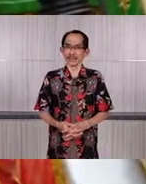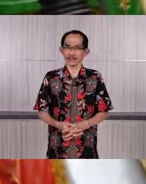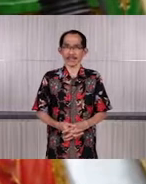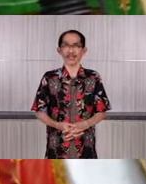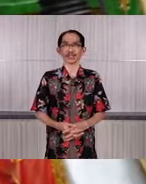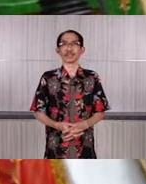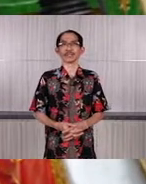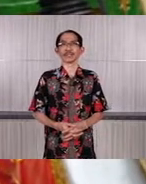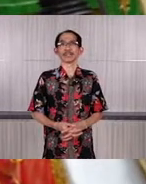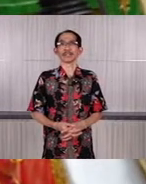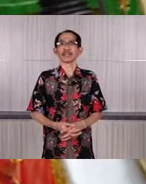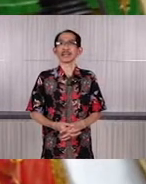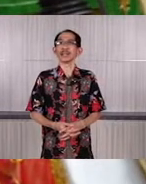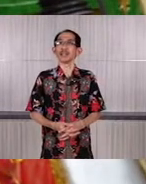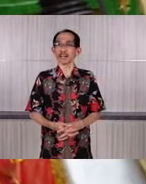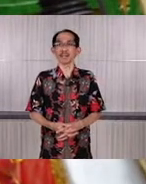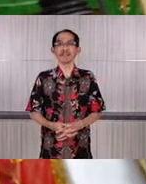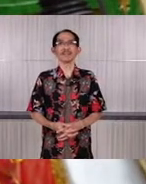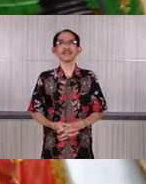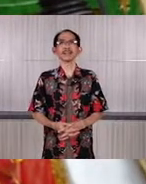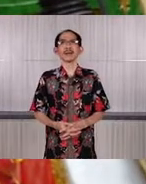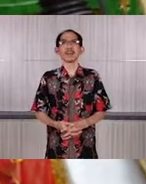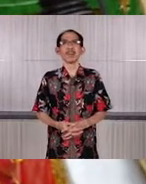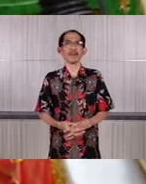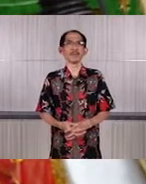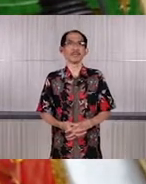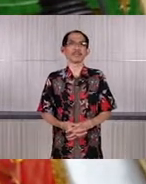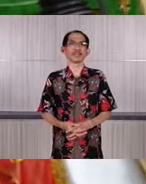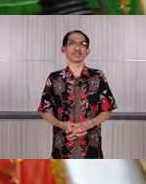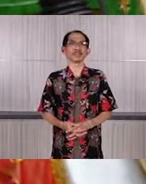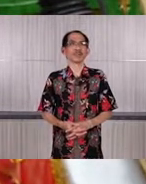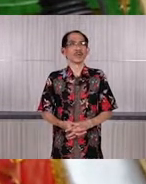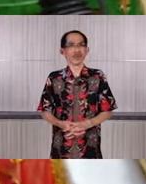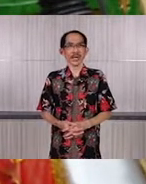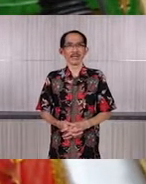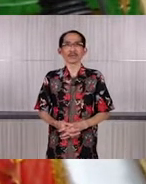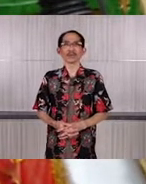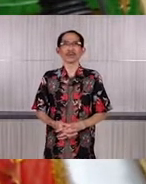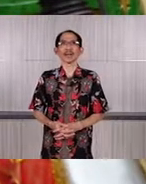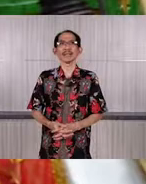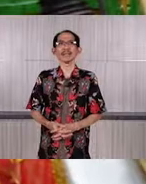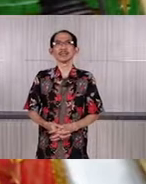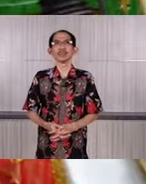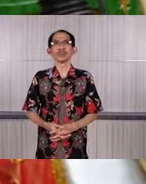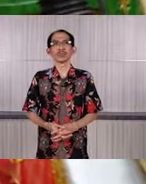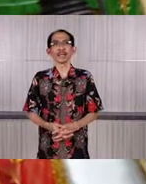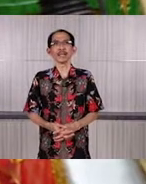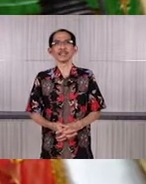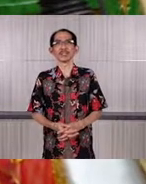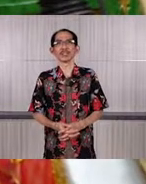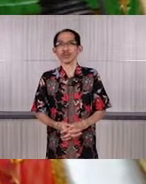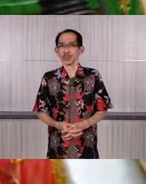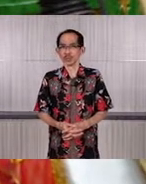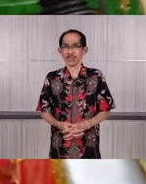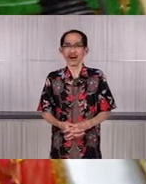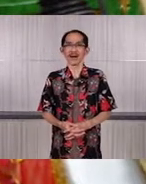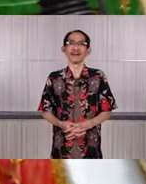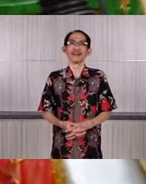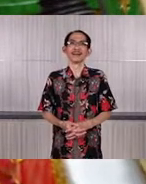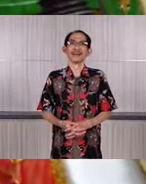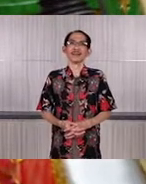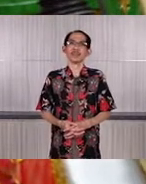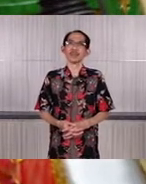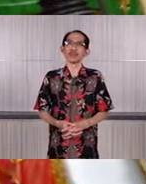holistic attention. In practicing mindfulness, we are not trying to change who we